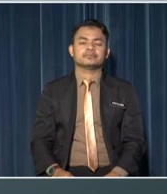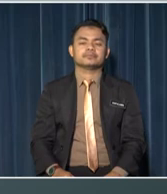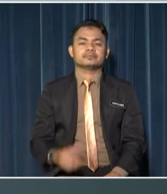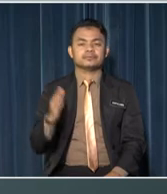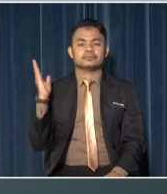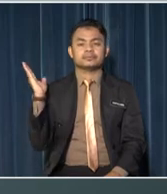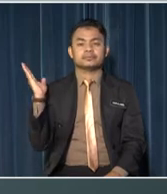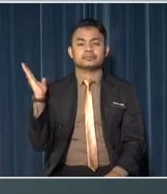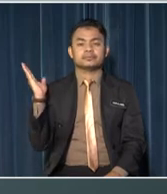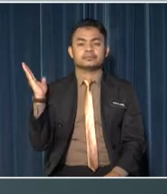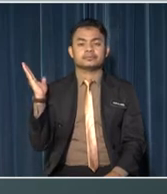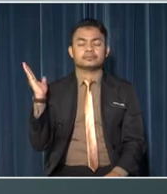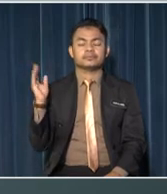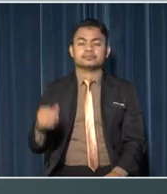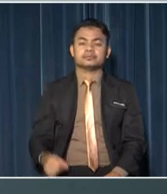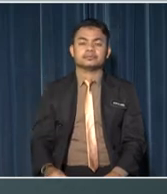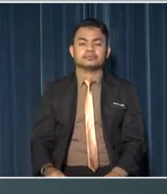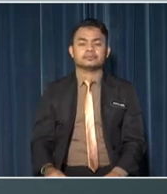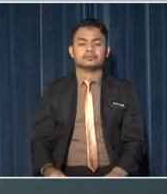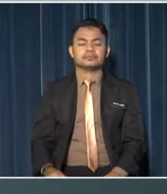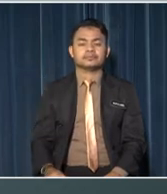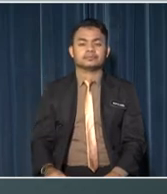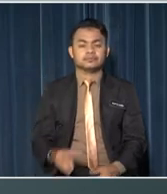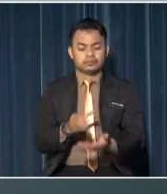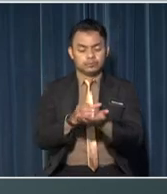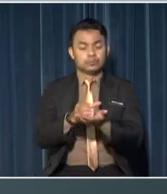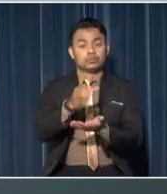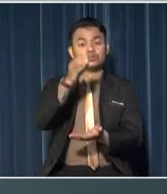This is a mineral water bottle.